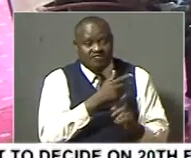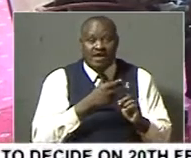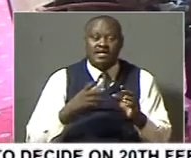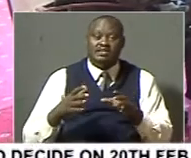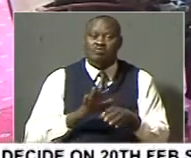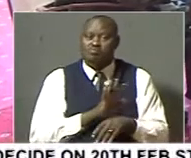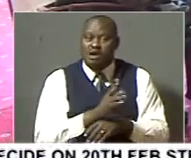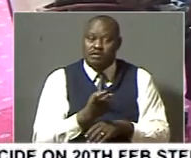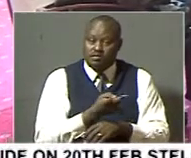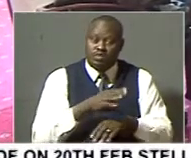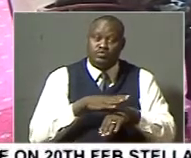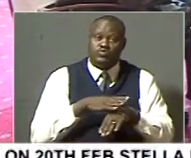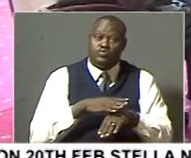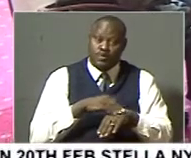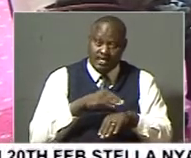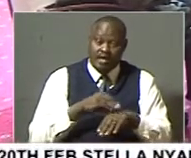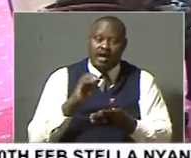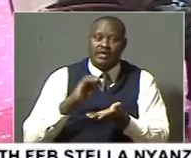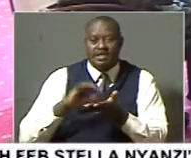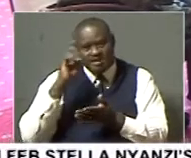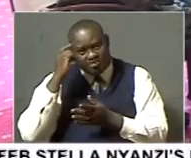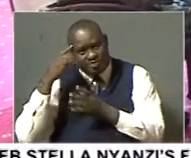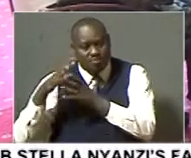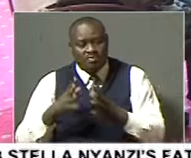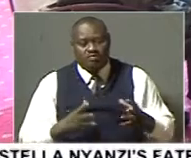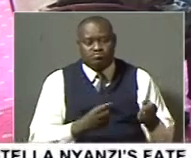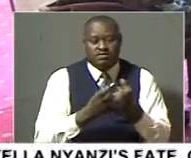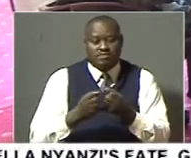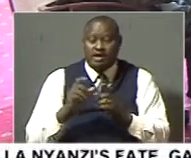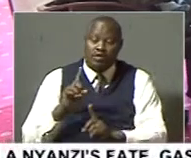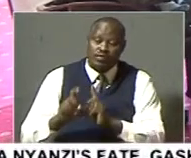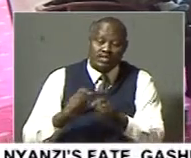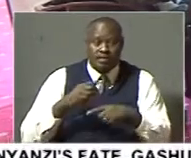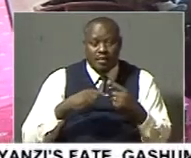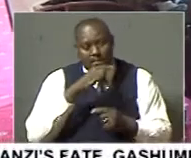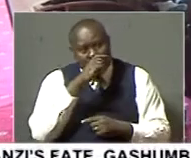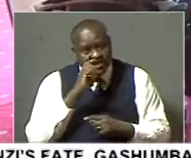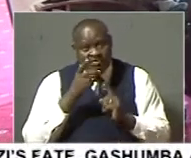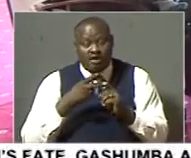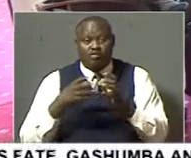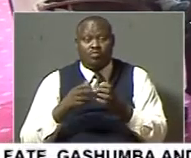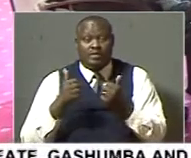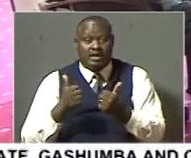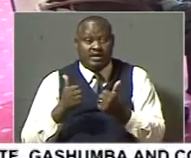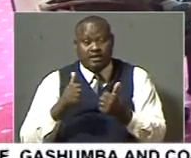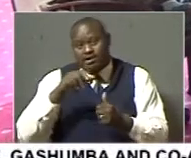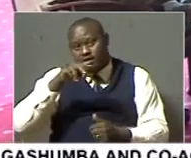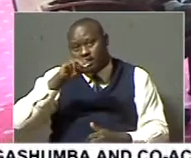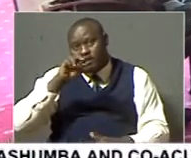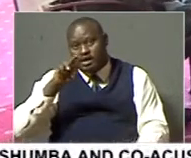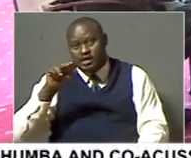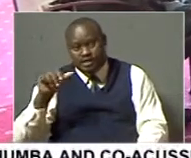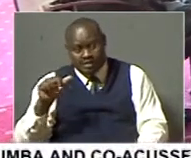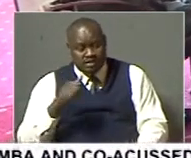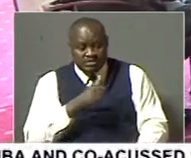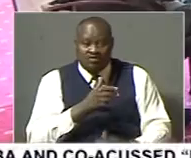were immediately arrested by the government forces and questioned about Museveni and the NRA. When they testified